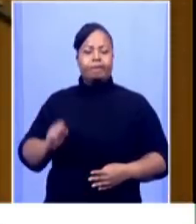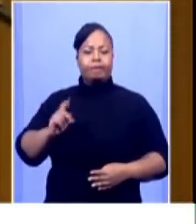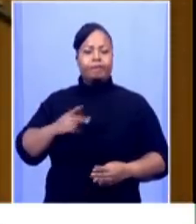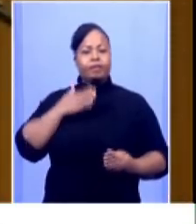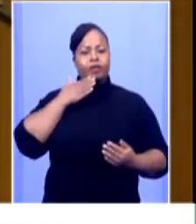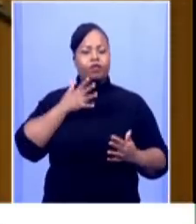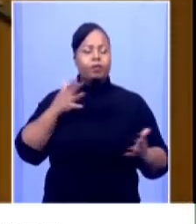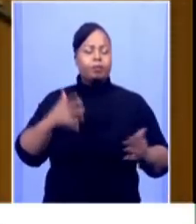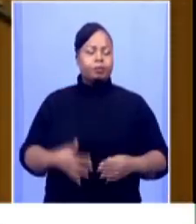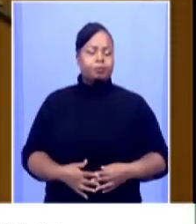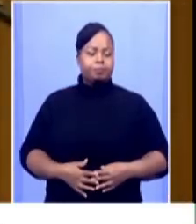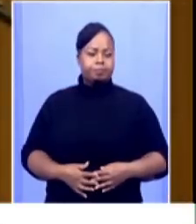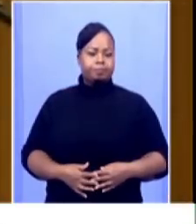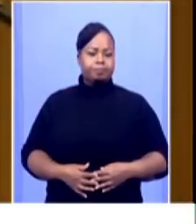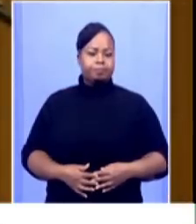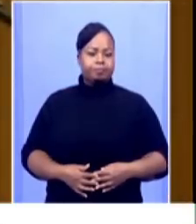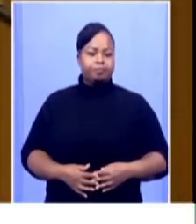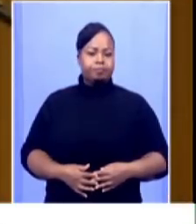much.